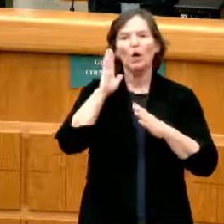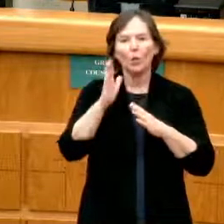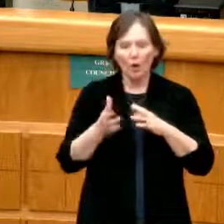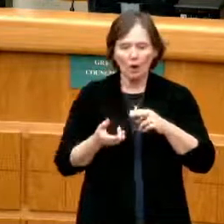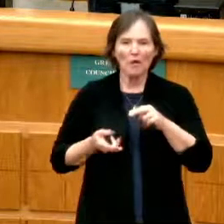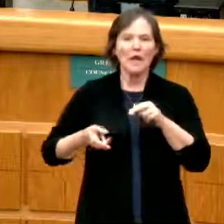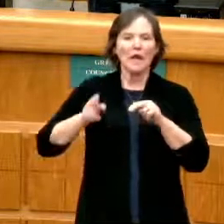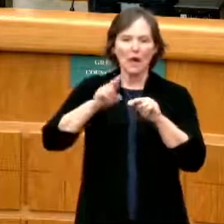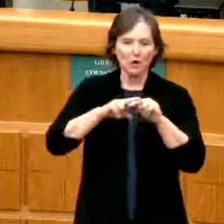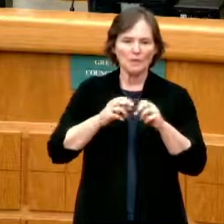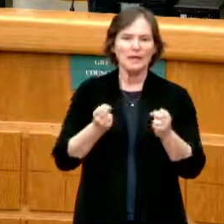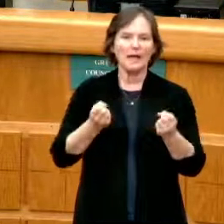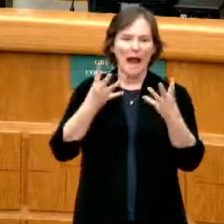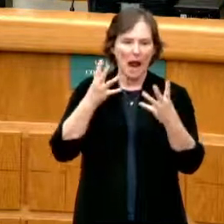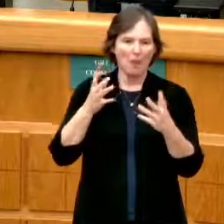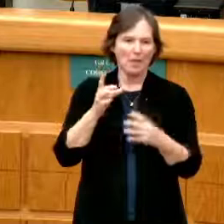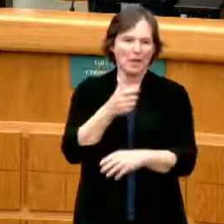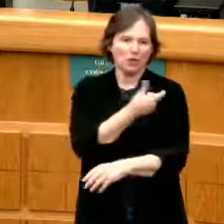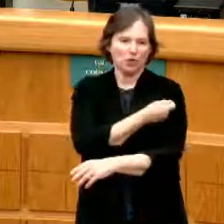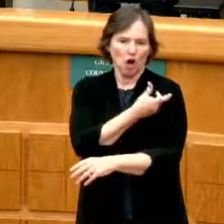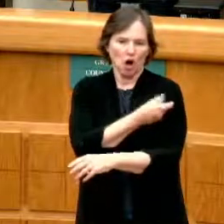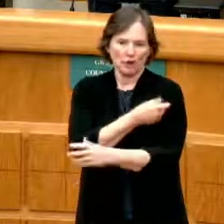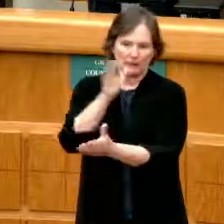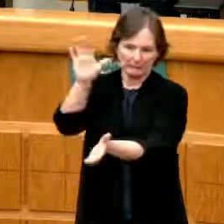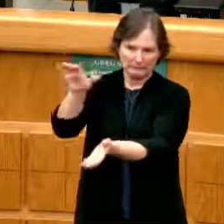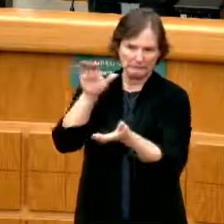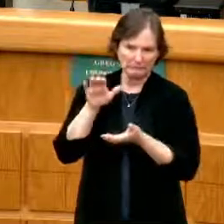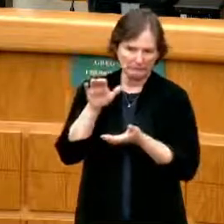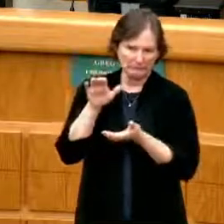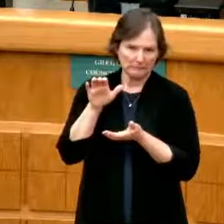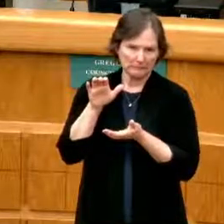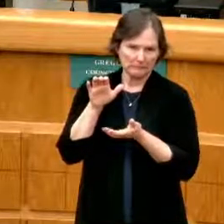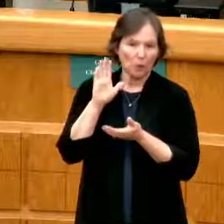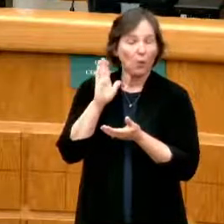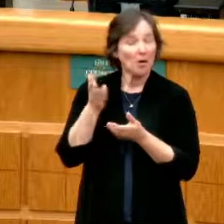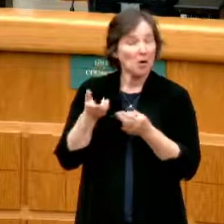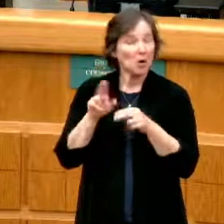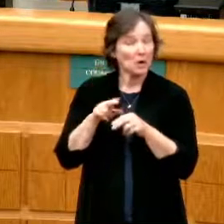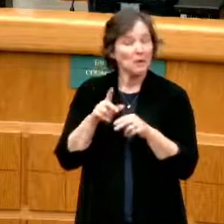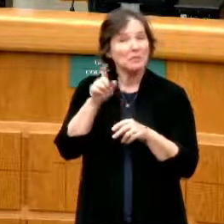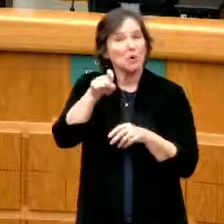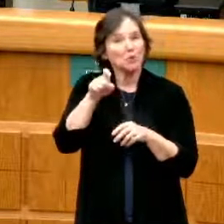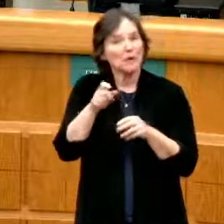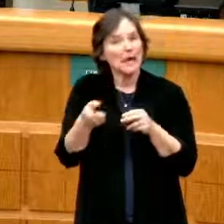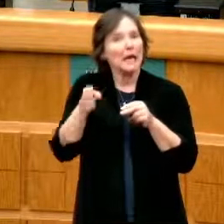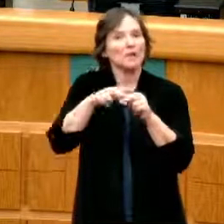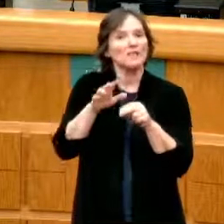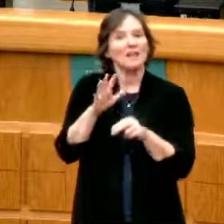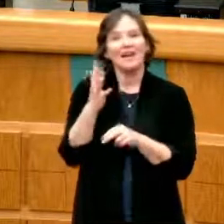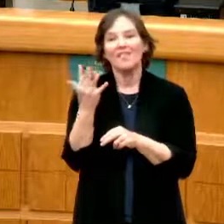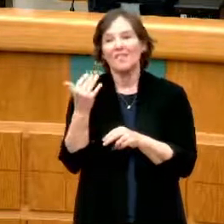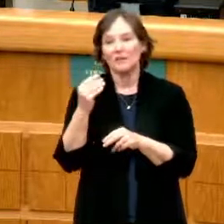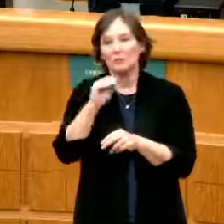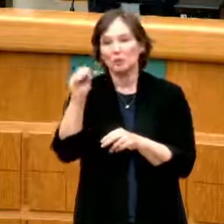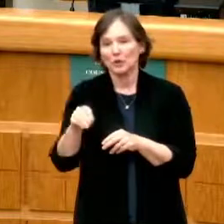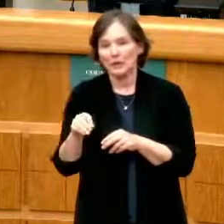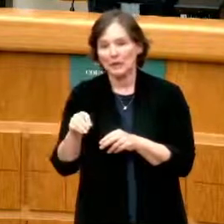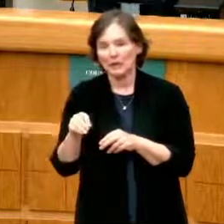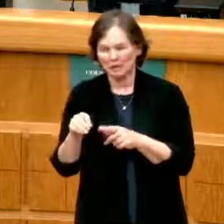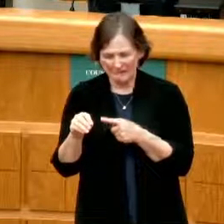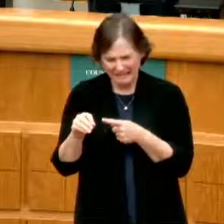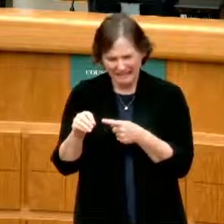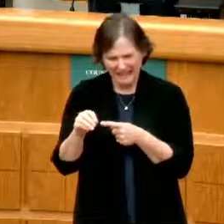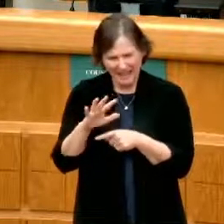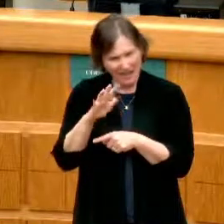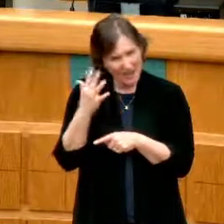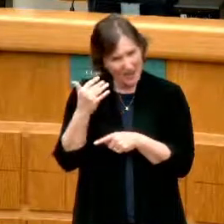down to us or across the nation by 15%. And sometimes I hesitate to say that. But then I say, no, I have to say